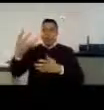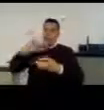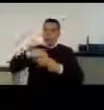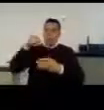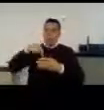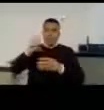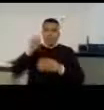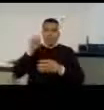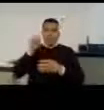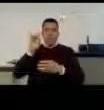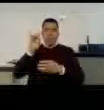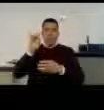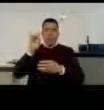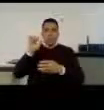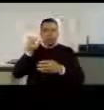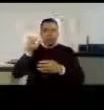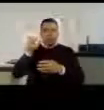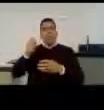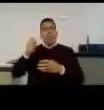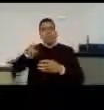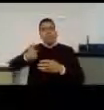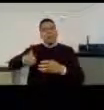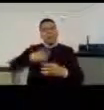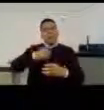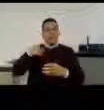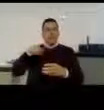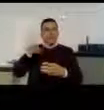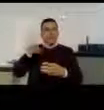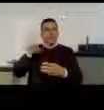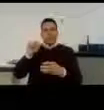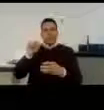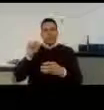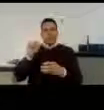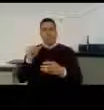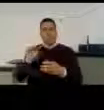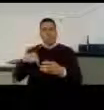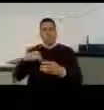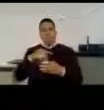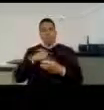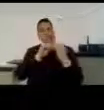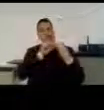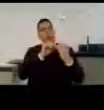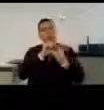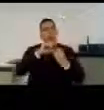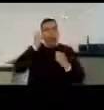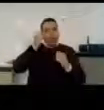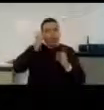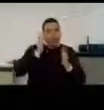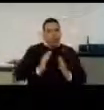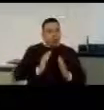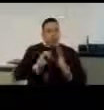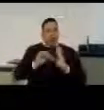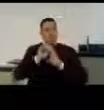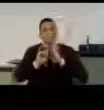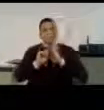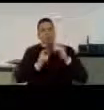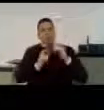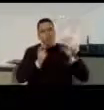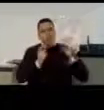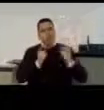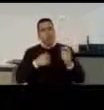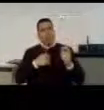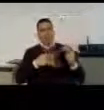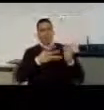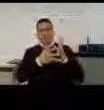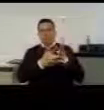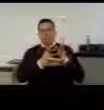members. They respond to the state's governor, and they tell the governor, this is what we want and this is what we need. And they get